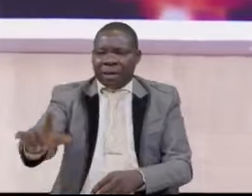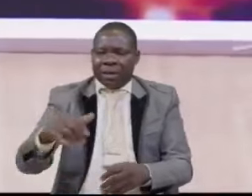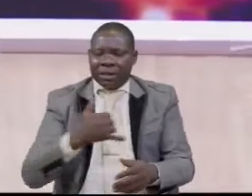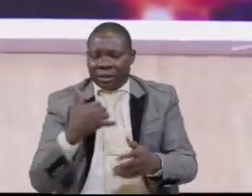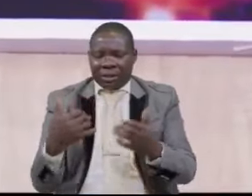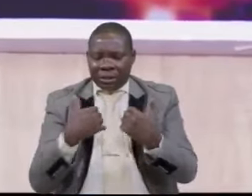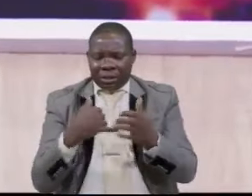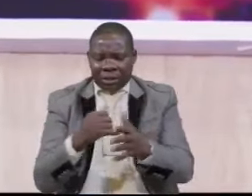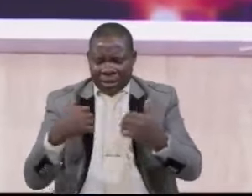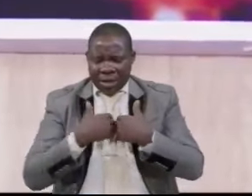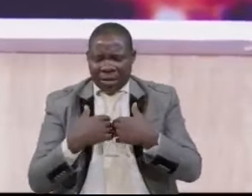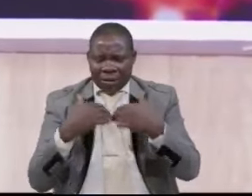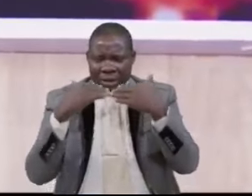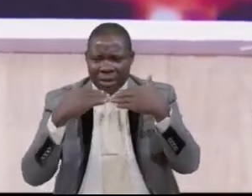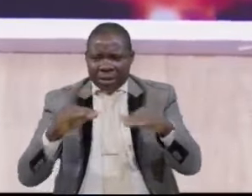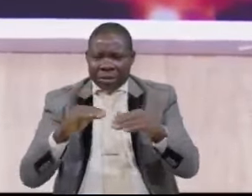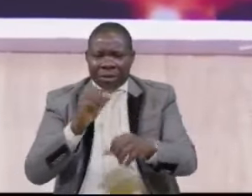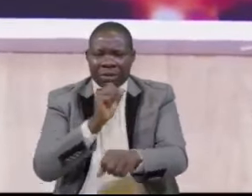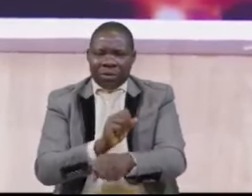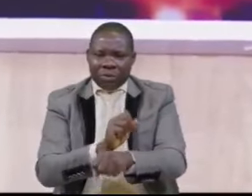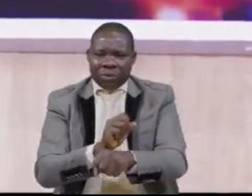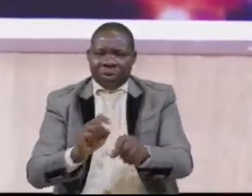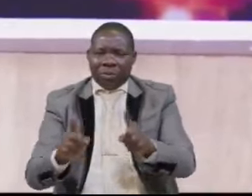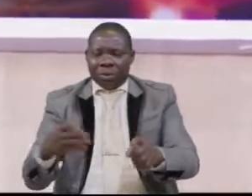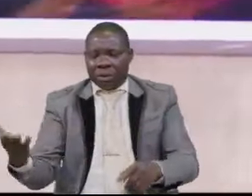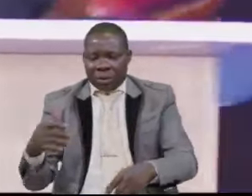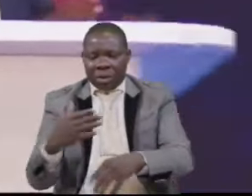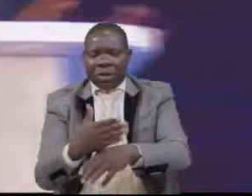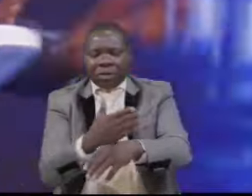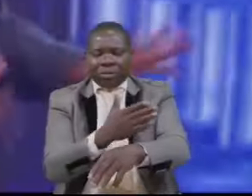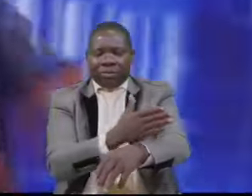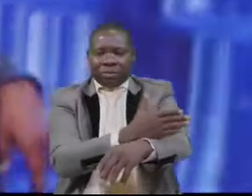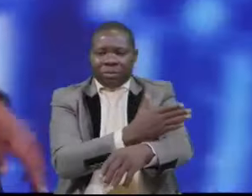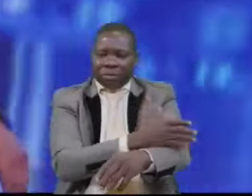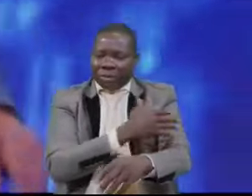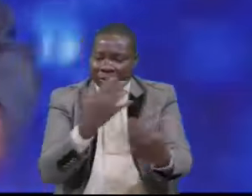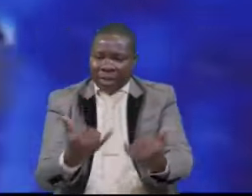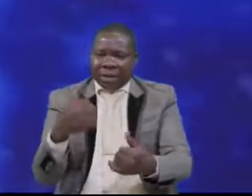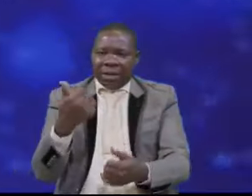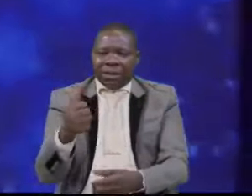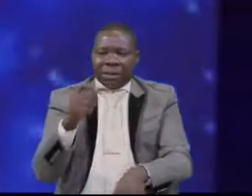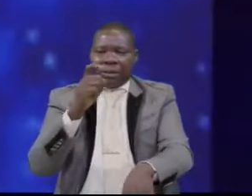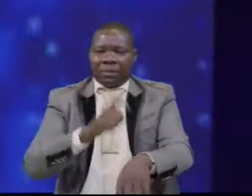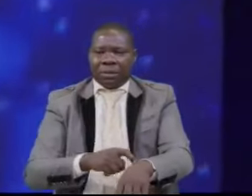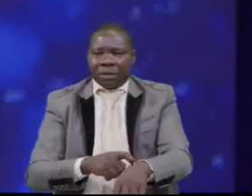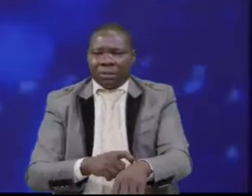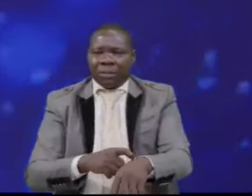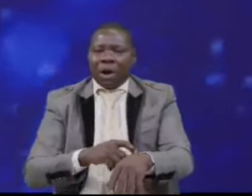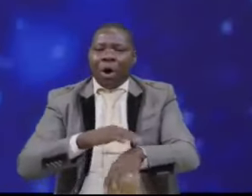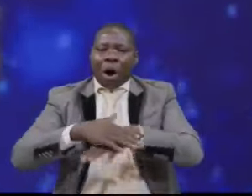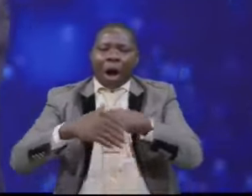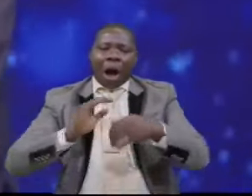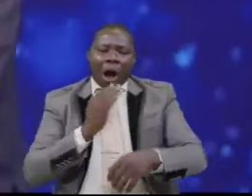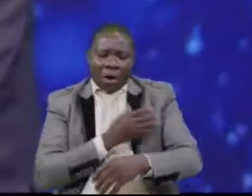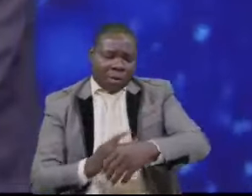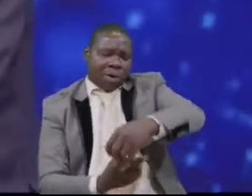they keep on improving, and now 10 times better. Look at the bridges that we have. We used to have the